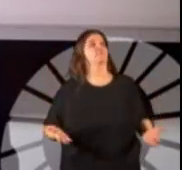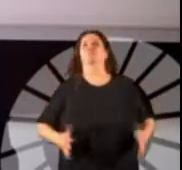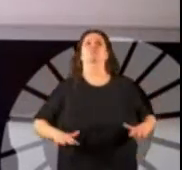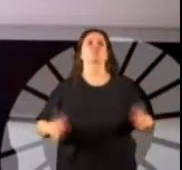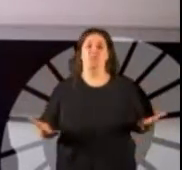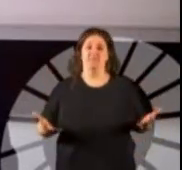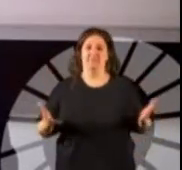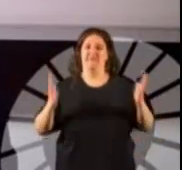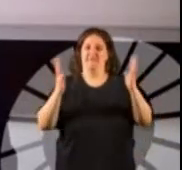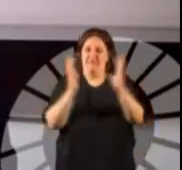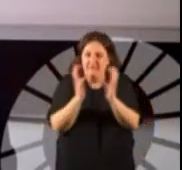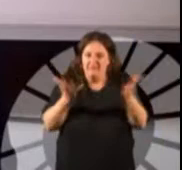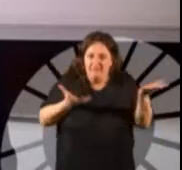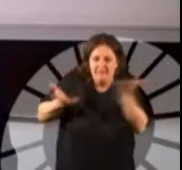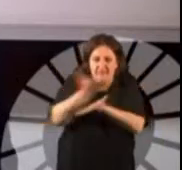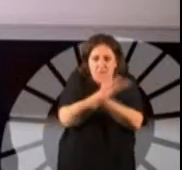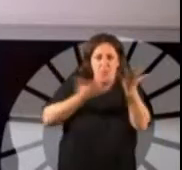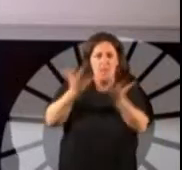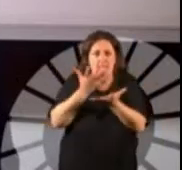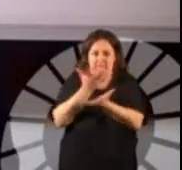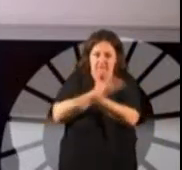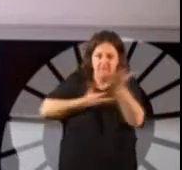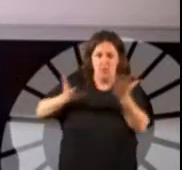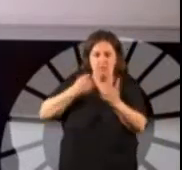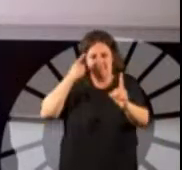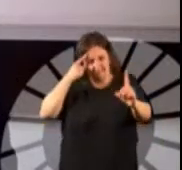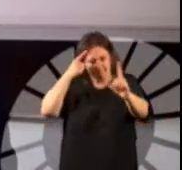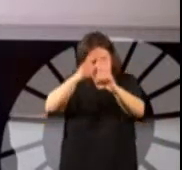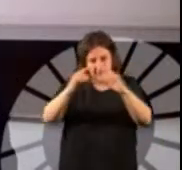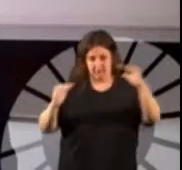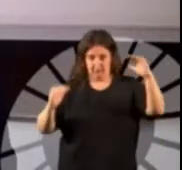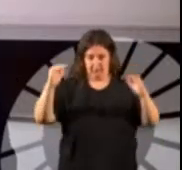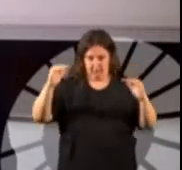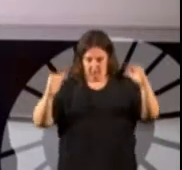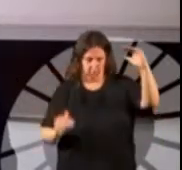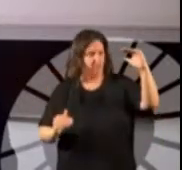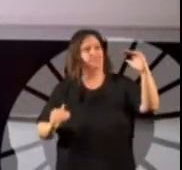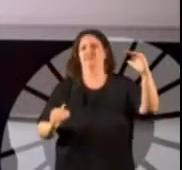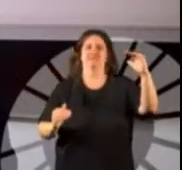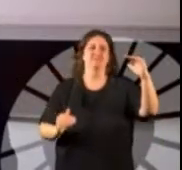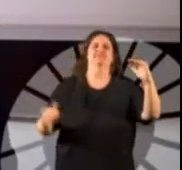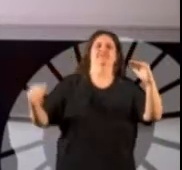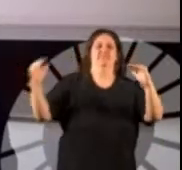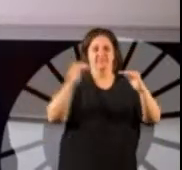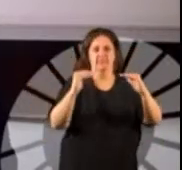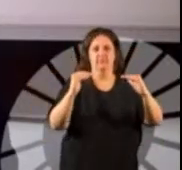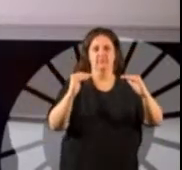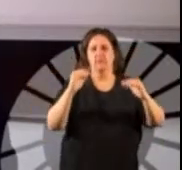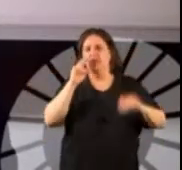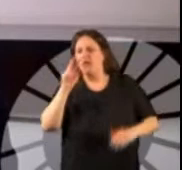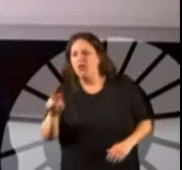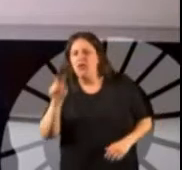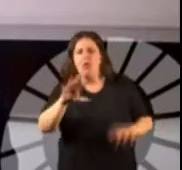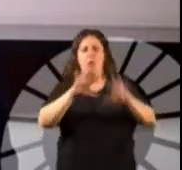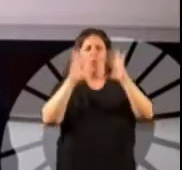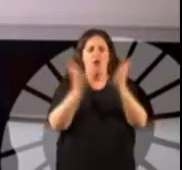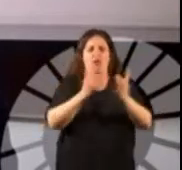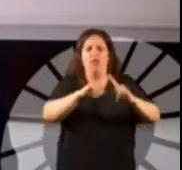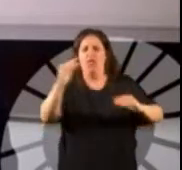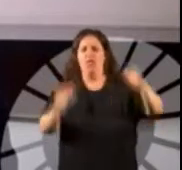world. Today, I join with leaders across all parts of society to pledge South